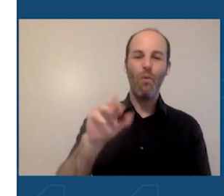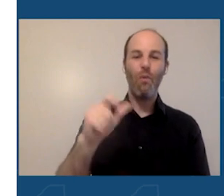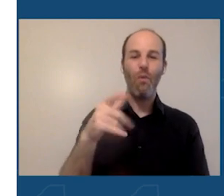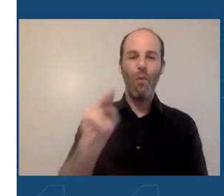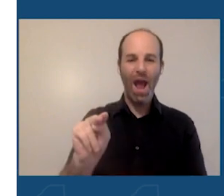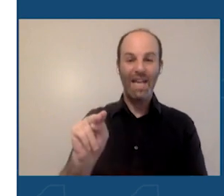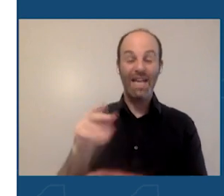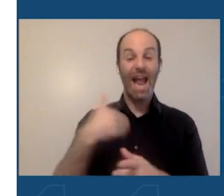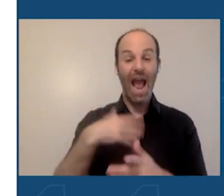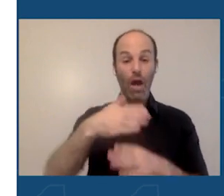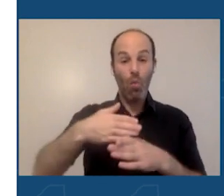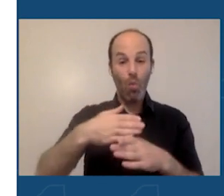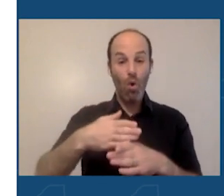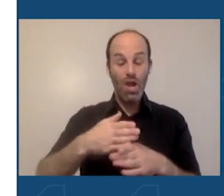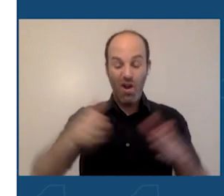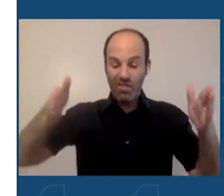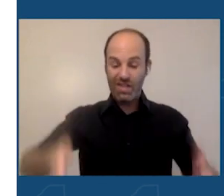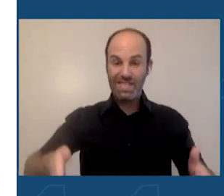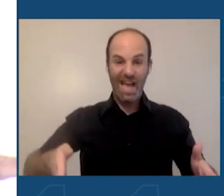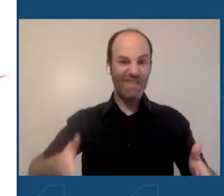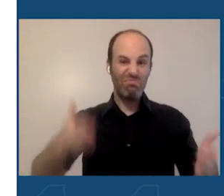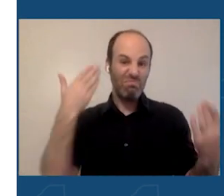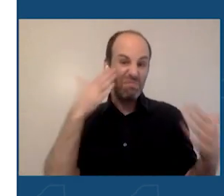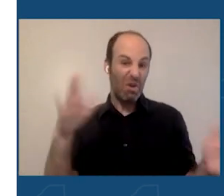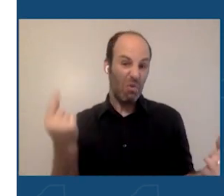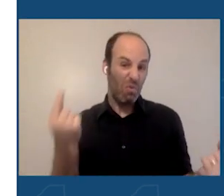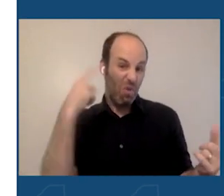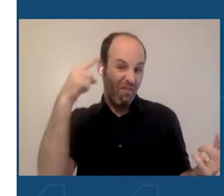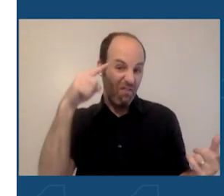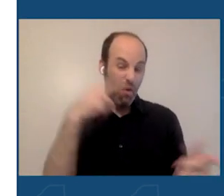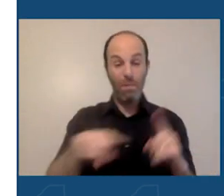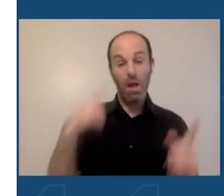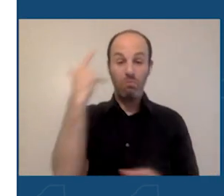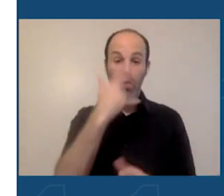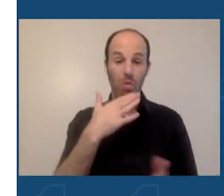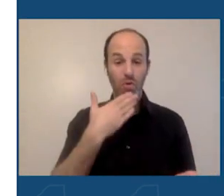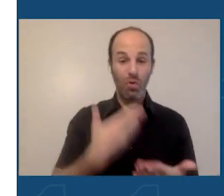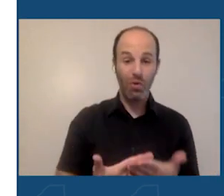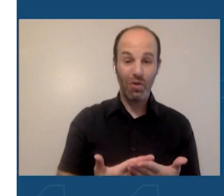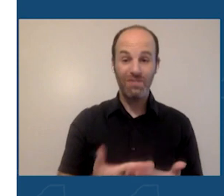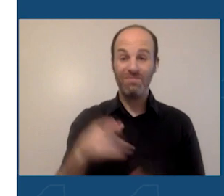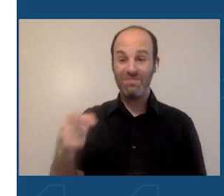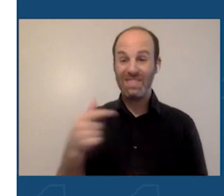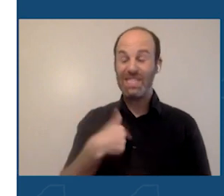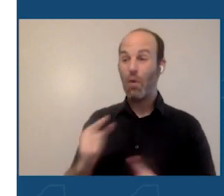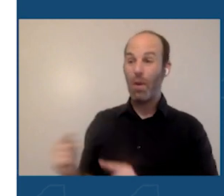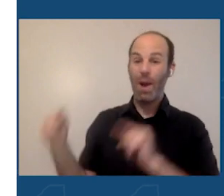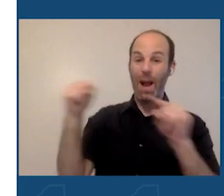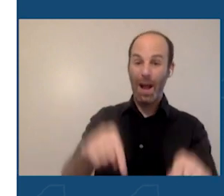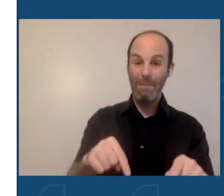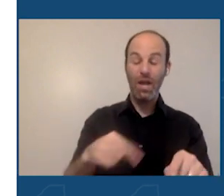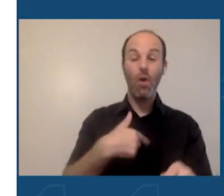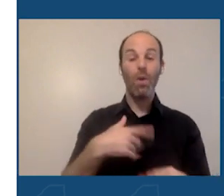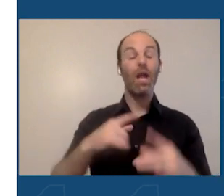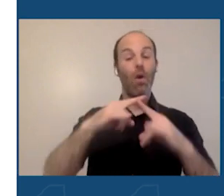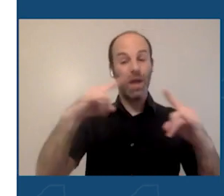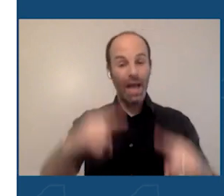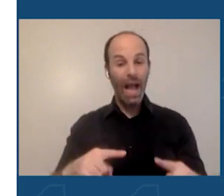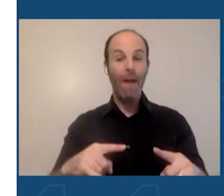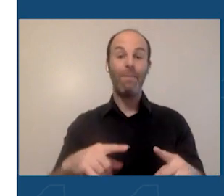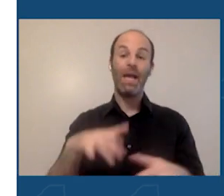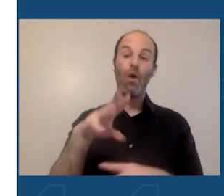thought it was a really cool look, right? So we'd come piling up here once a year and go camping at Wellesley Island, and I had a chance to go back and see that